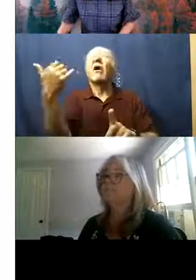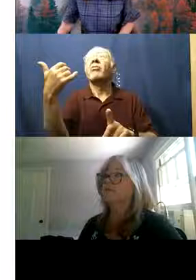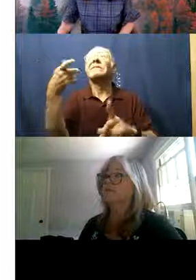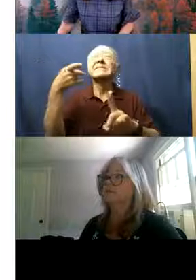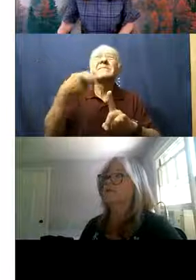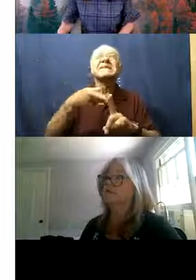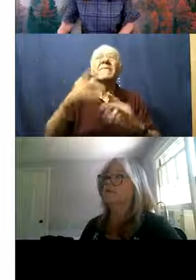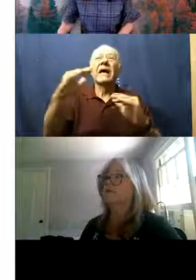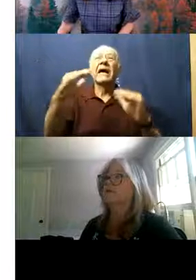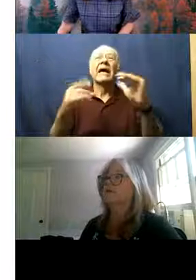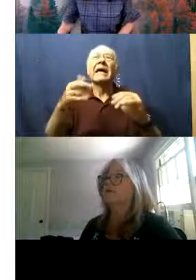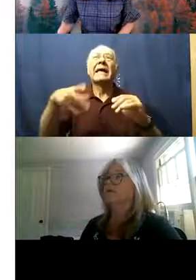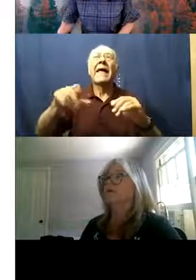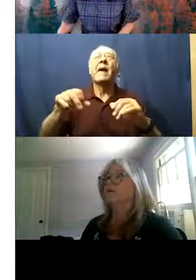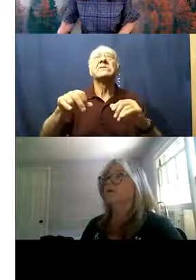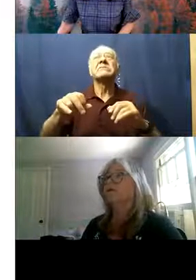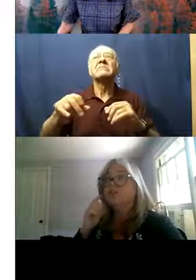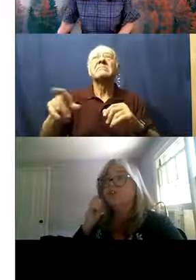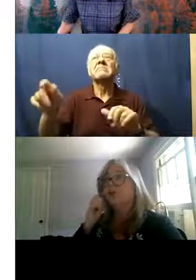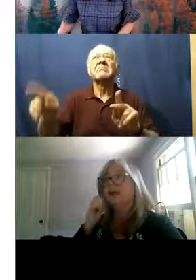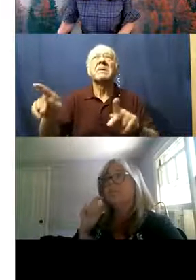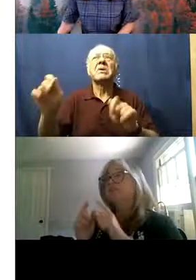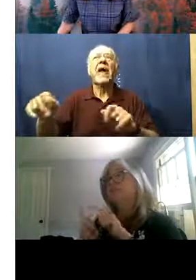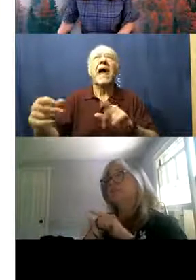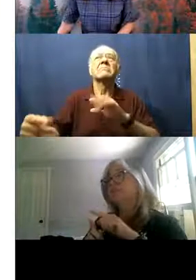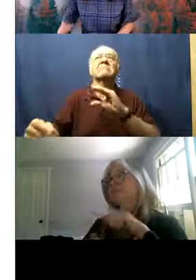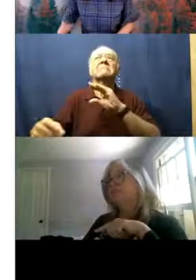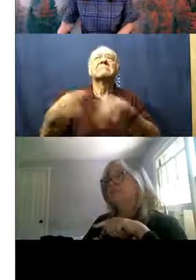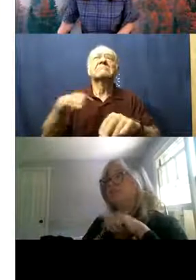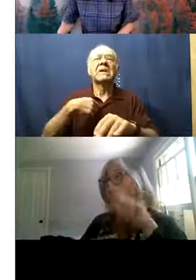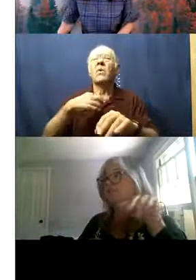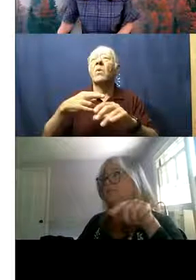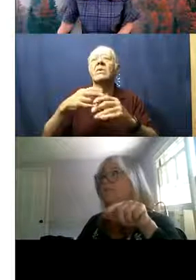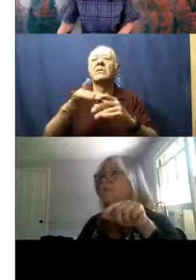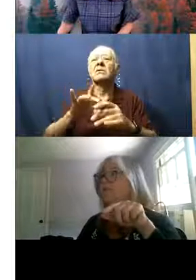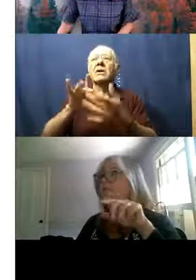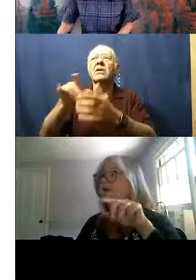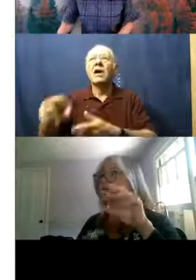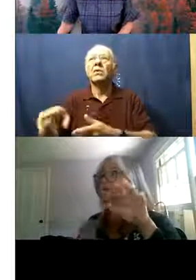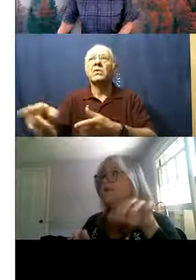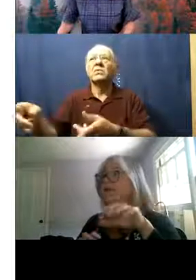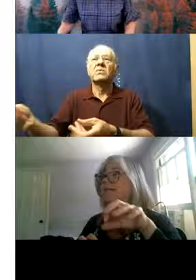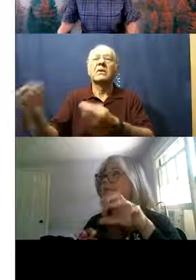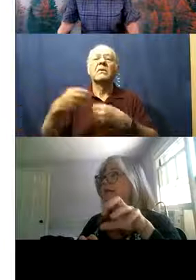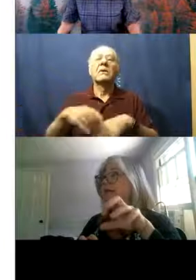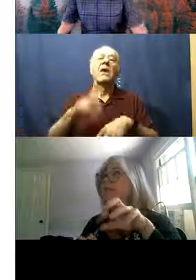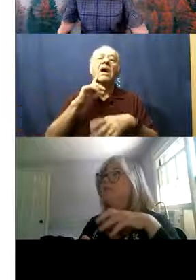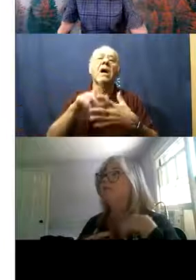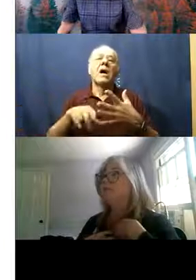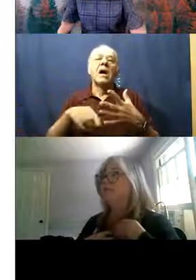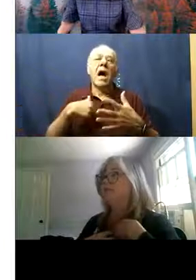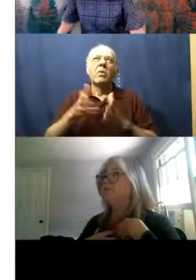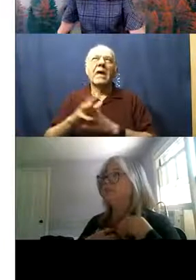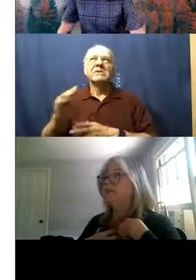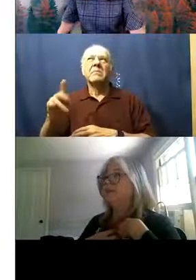would love to, maybe they can direct that to me through you. So I'm going to suggest for this question, and there are a couple of others, that I'm going to ask Mike if